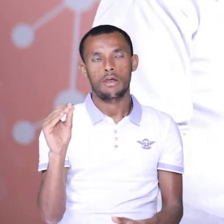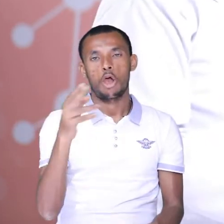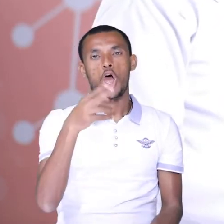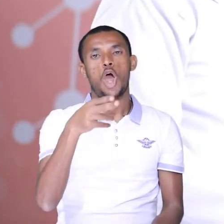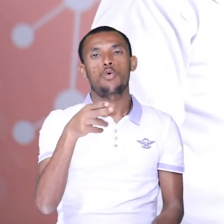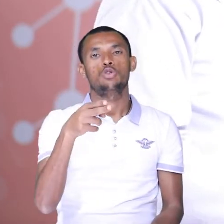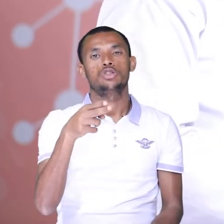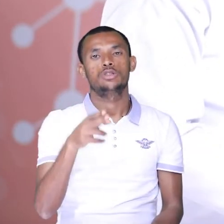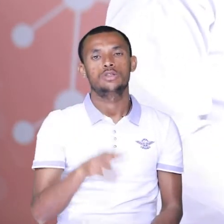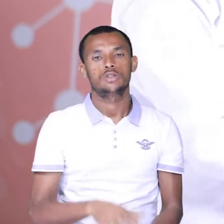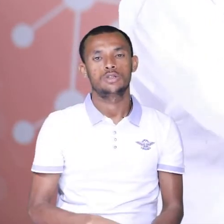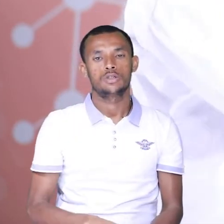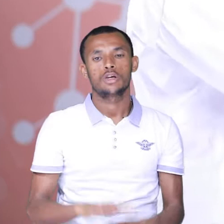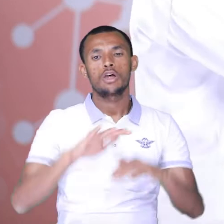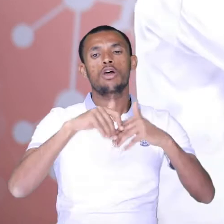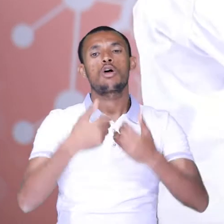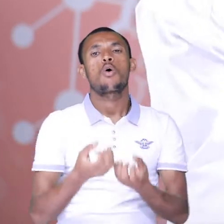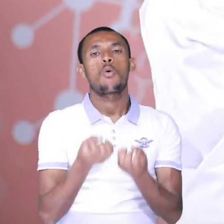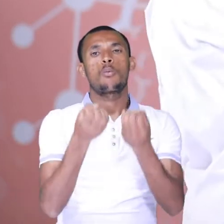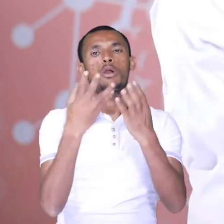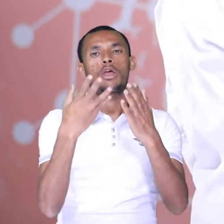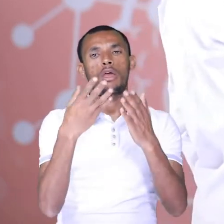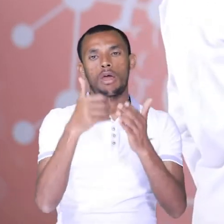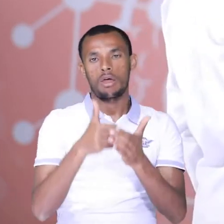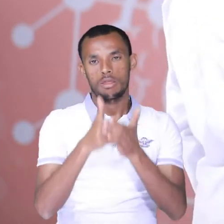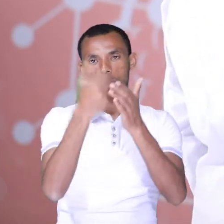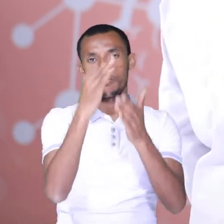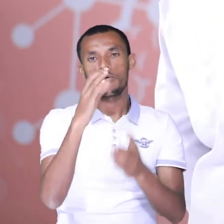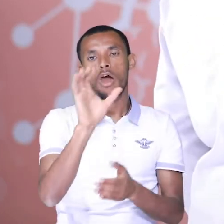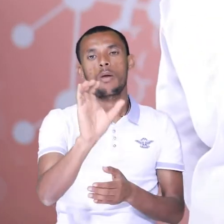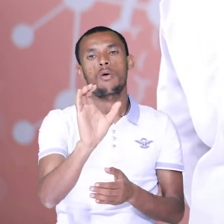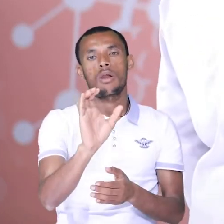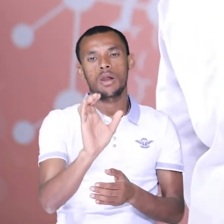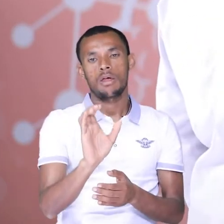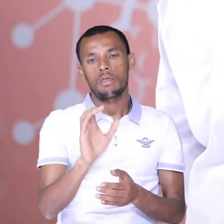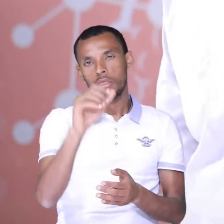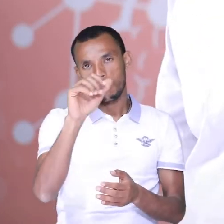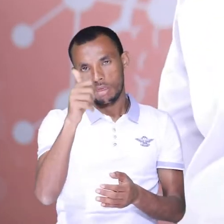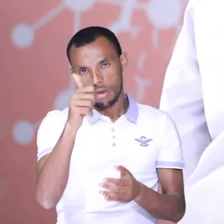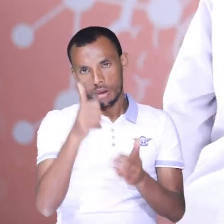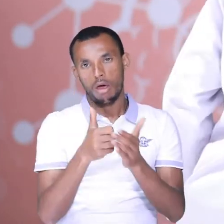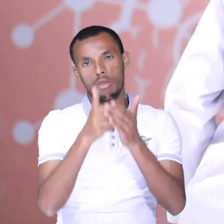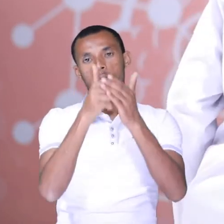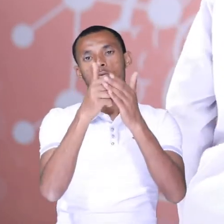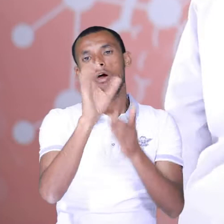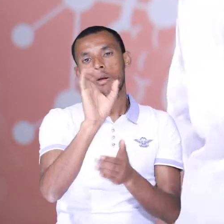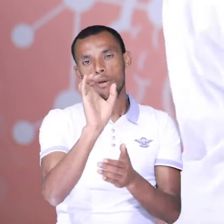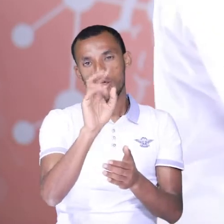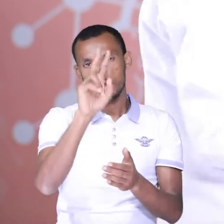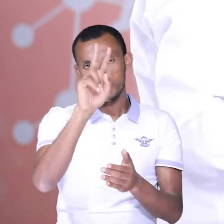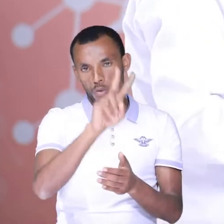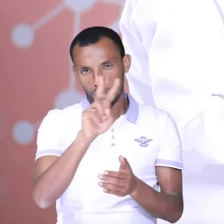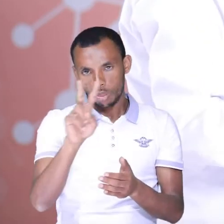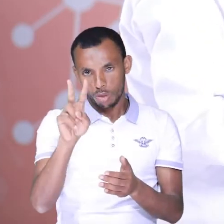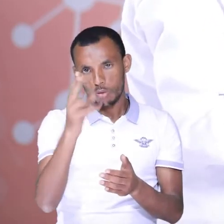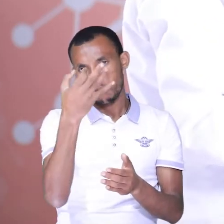hydrogen. How many atoms of carbon are there? 10 atoms of carbon, 22 atoms